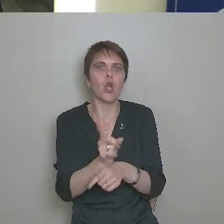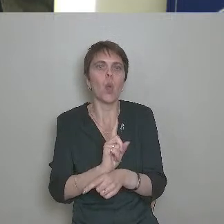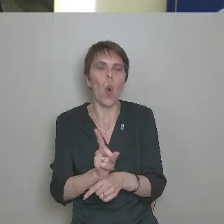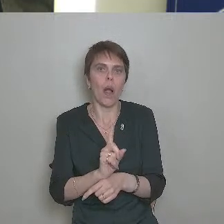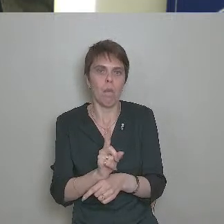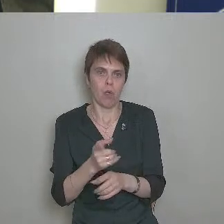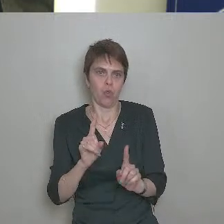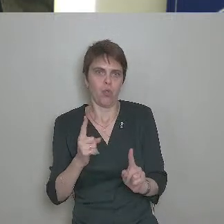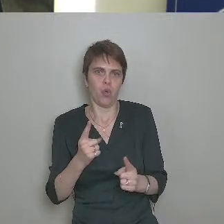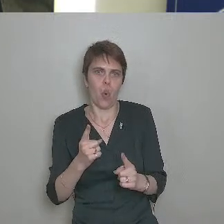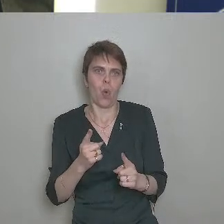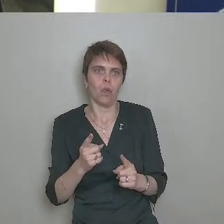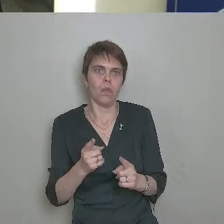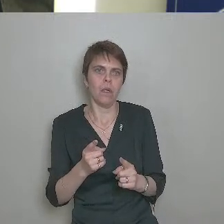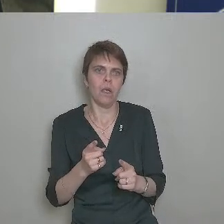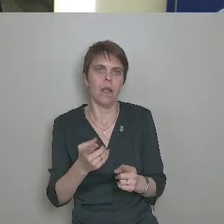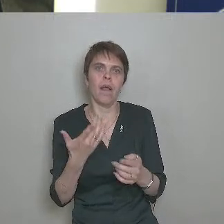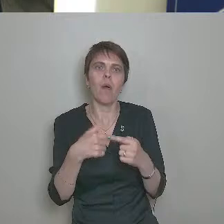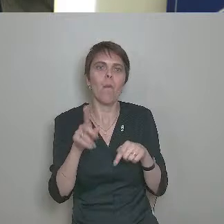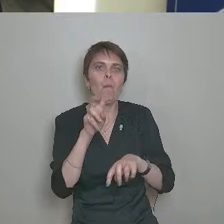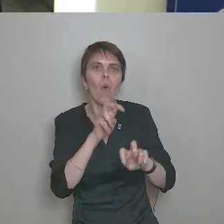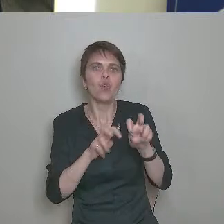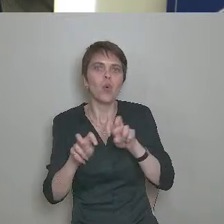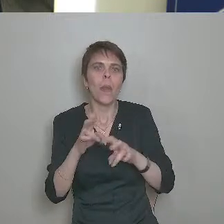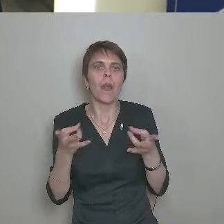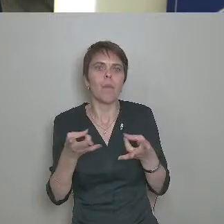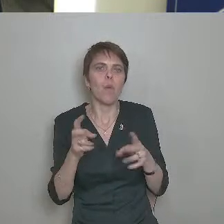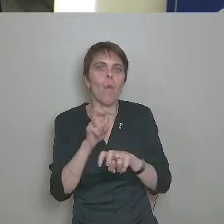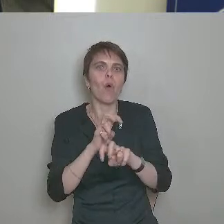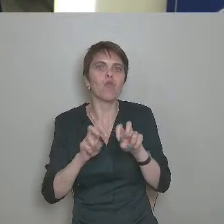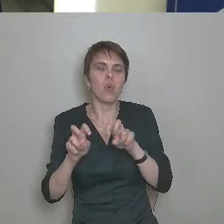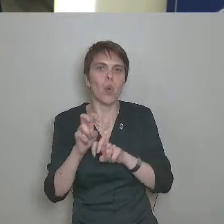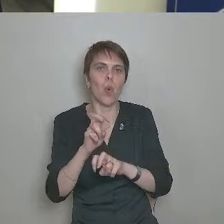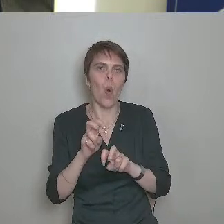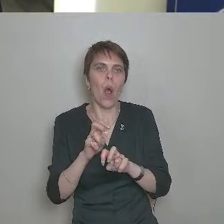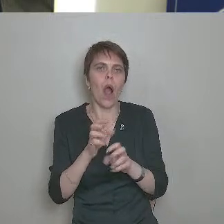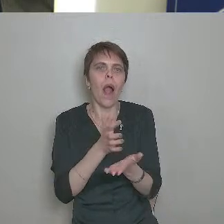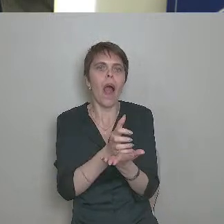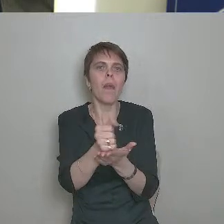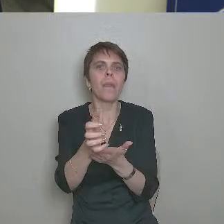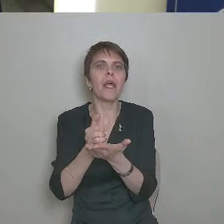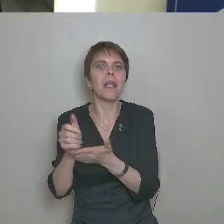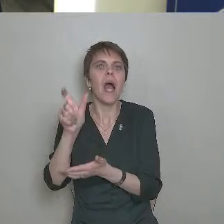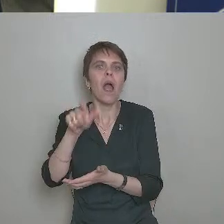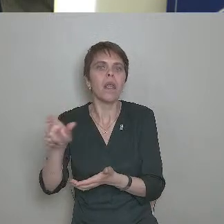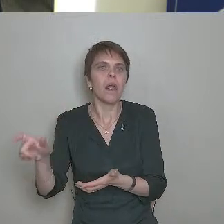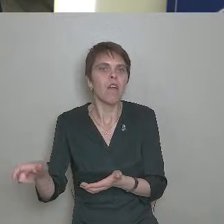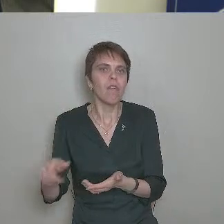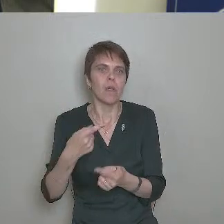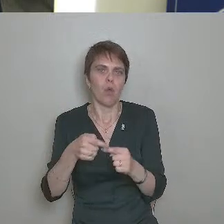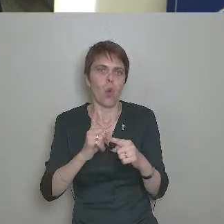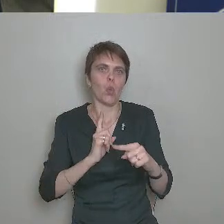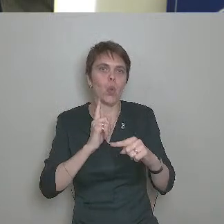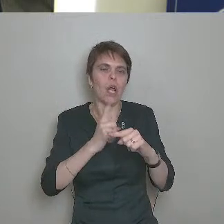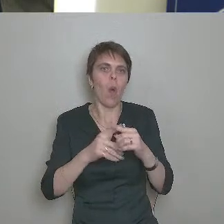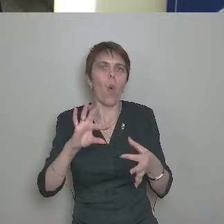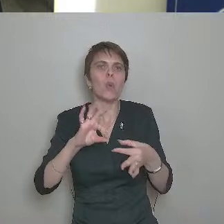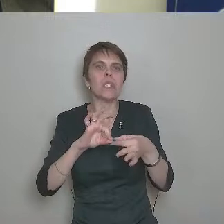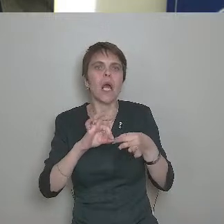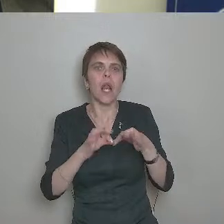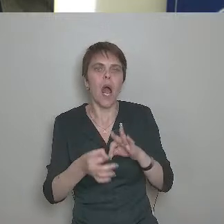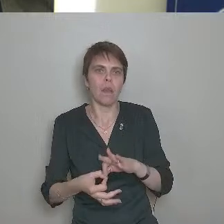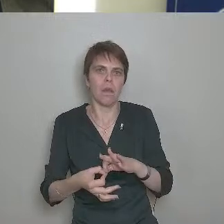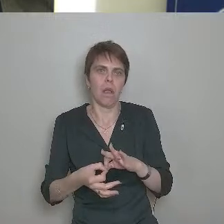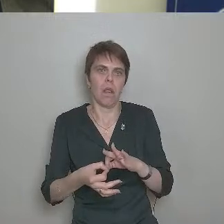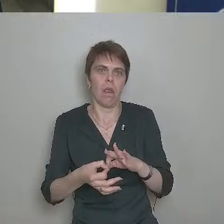this particular provision. Why? Due to a necessity of searching for candidates. They believe that it is